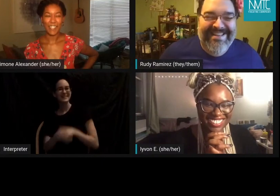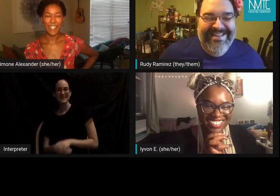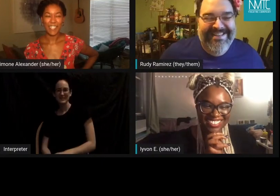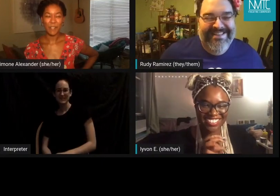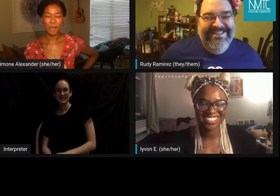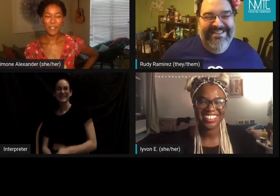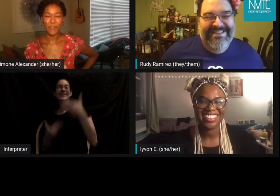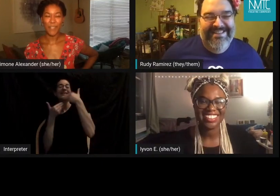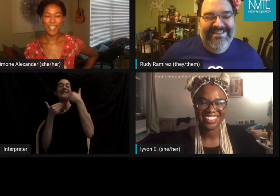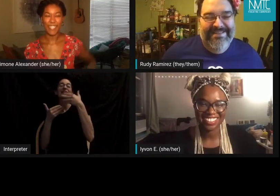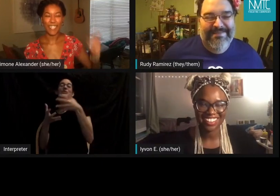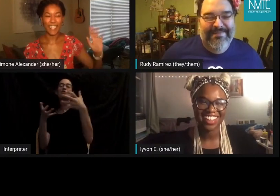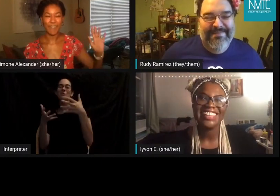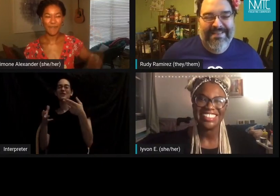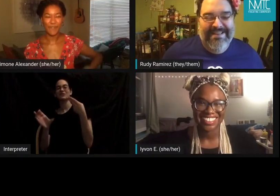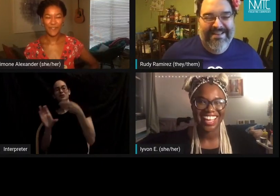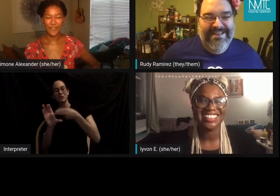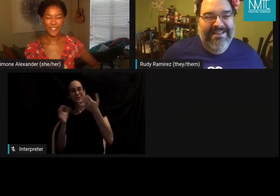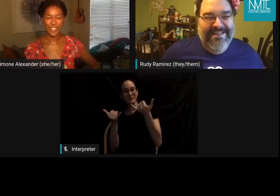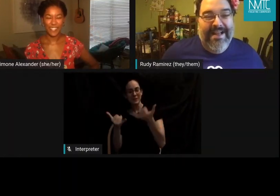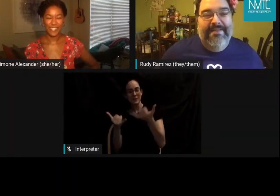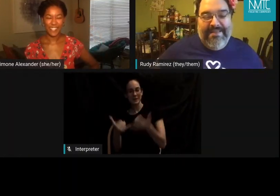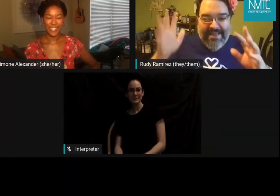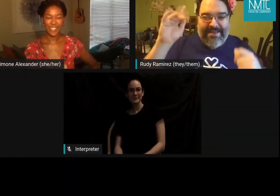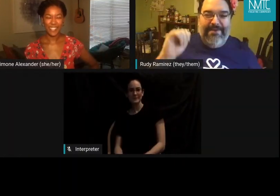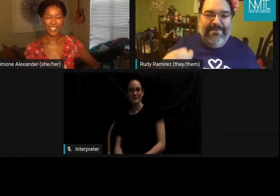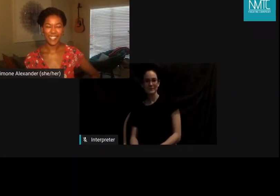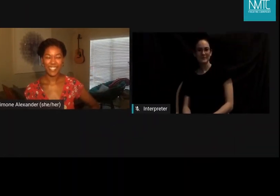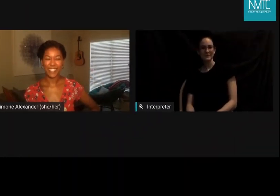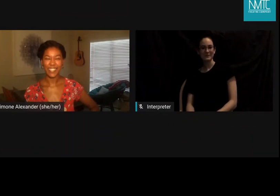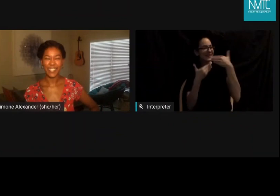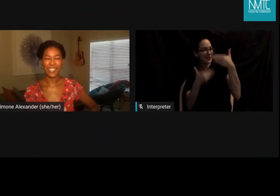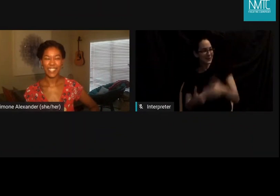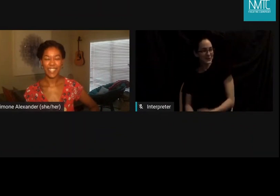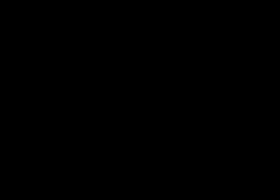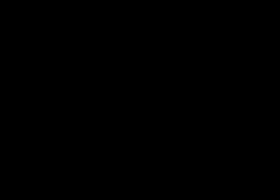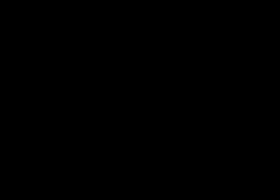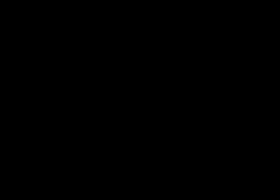Thank you guys so much for being here. Thank you.